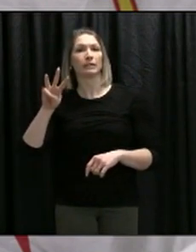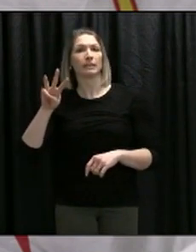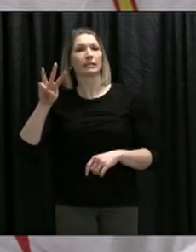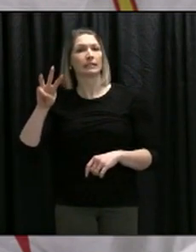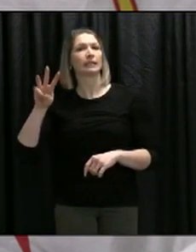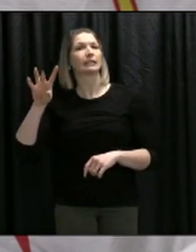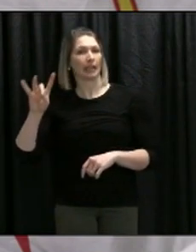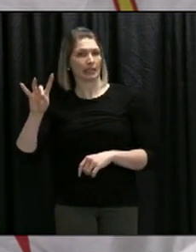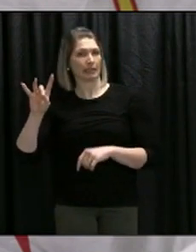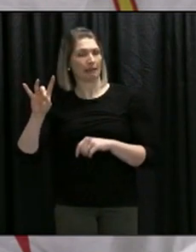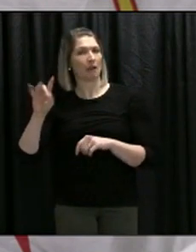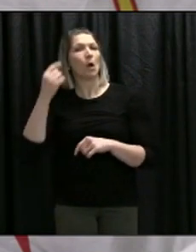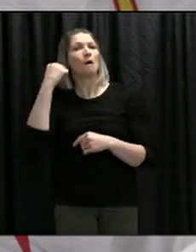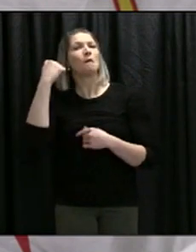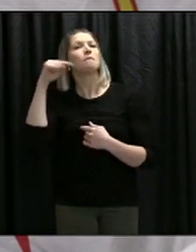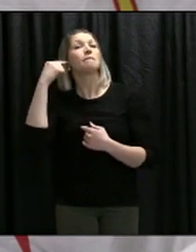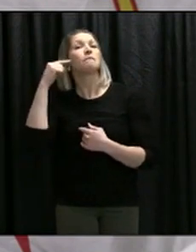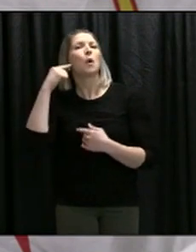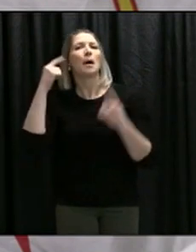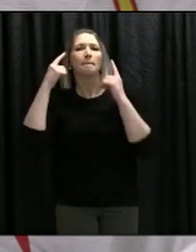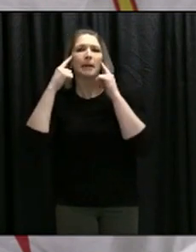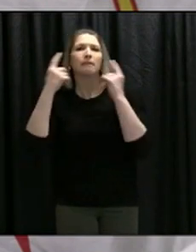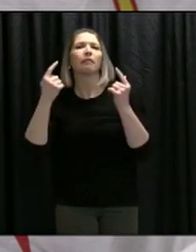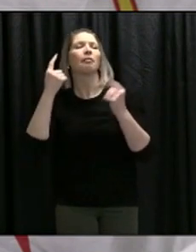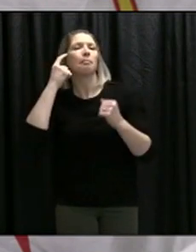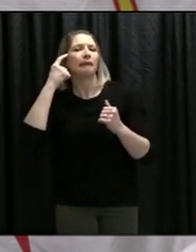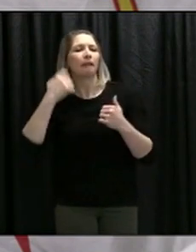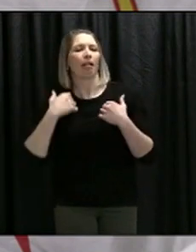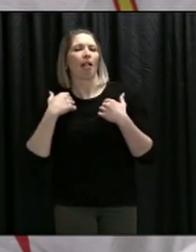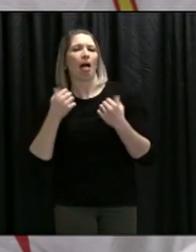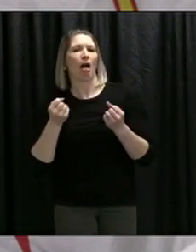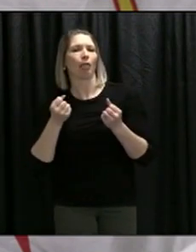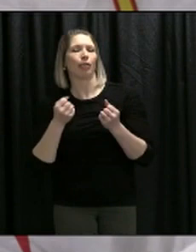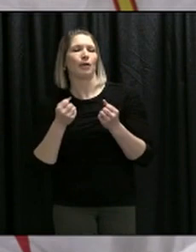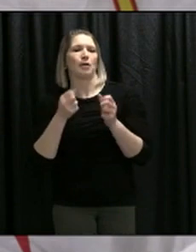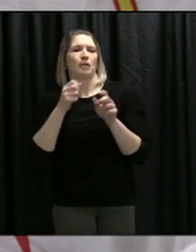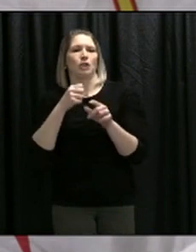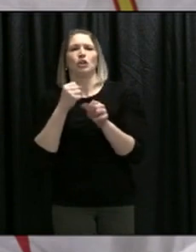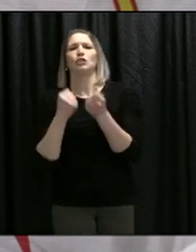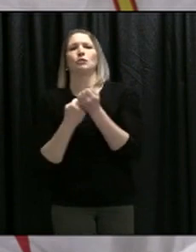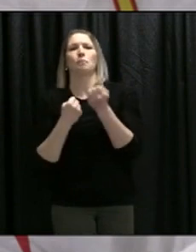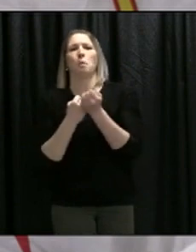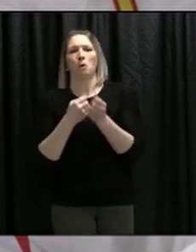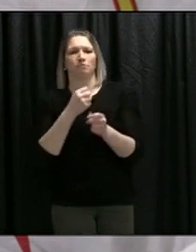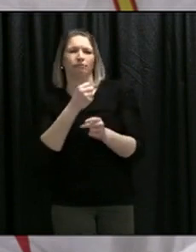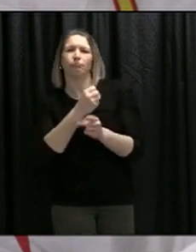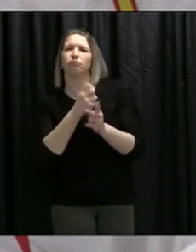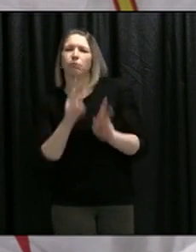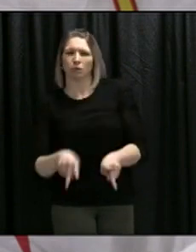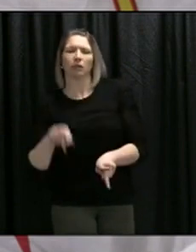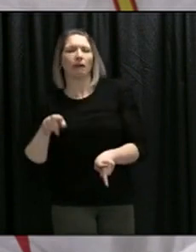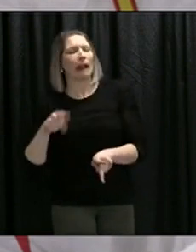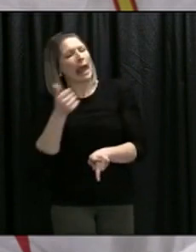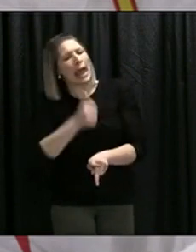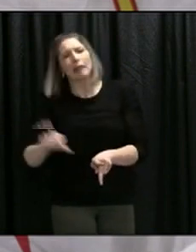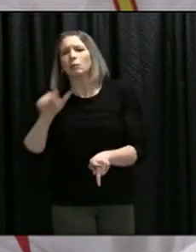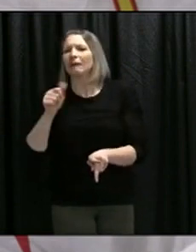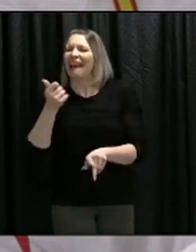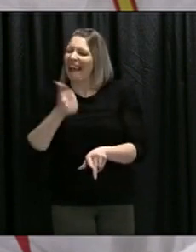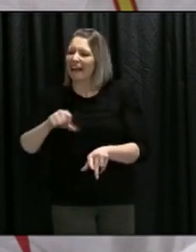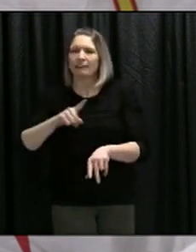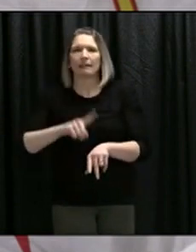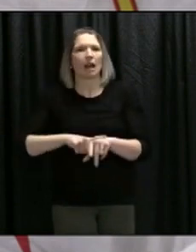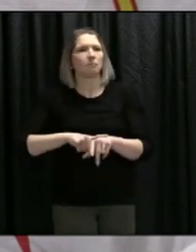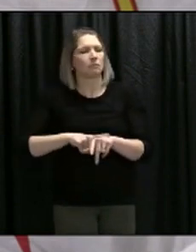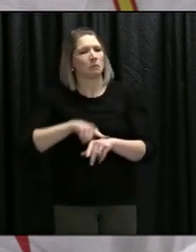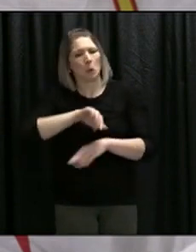1-888-737-4668 to speak with a mental health clinician. This service is available to anyone who needs it. As a